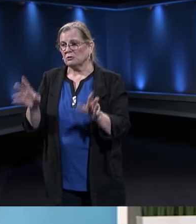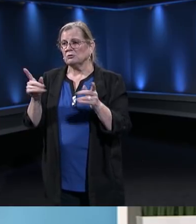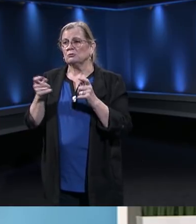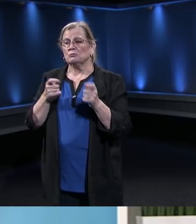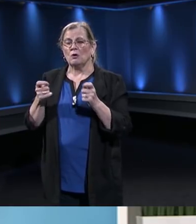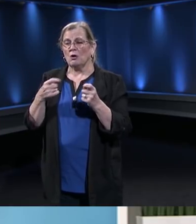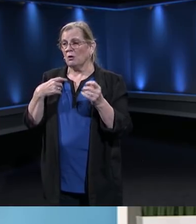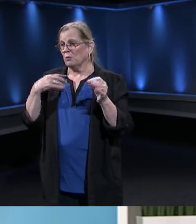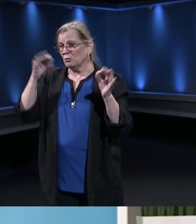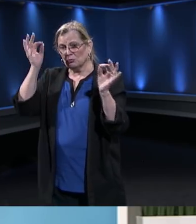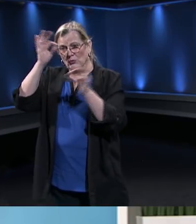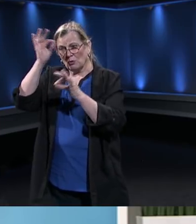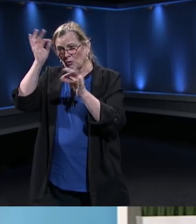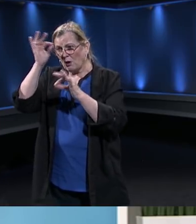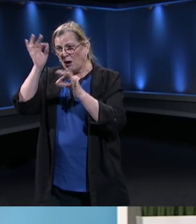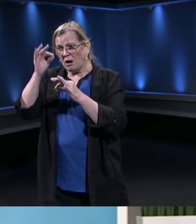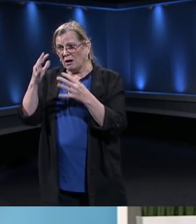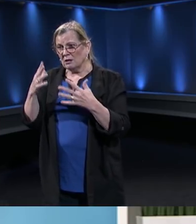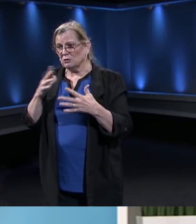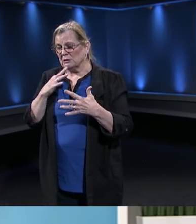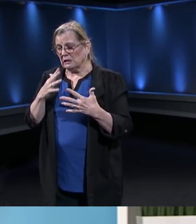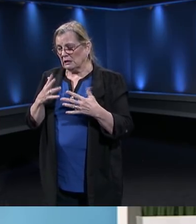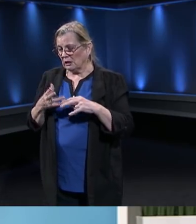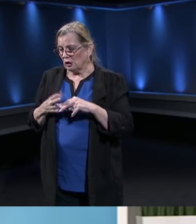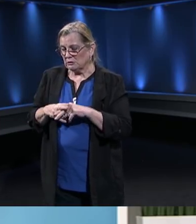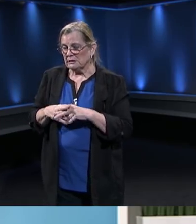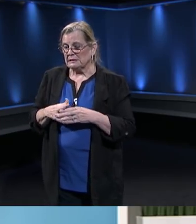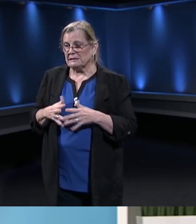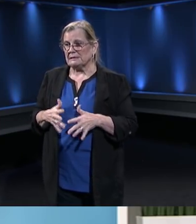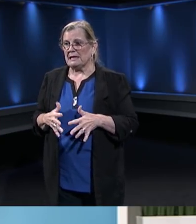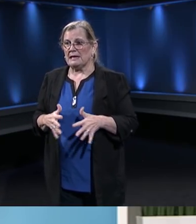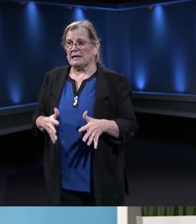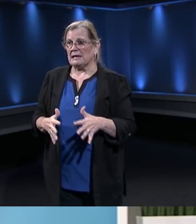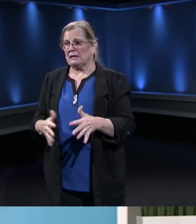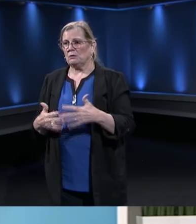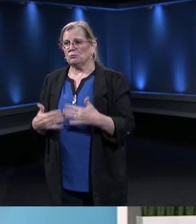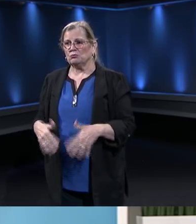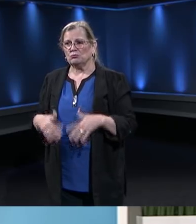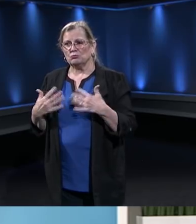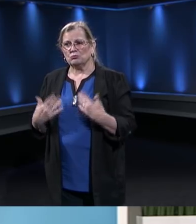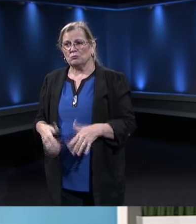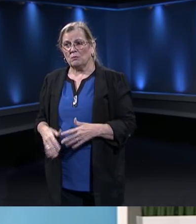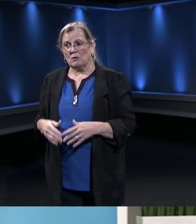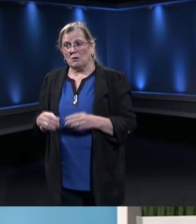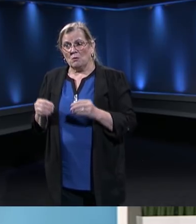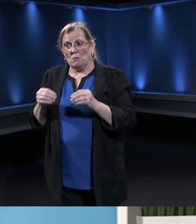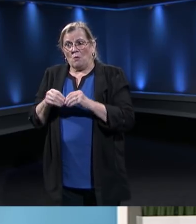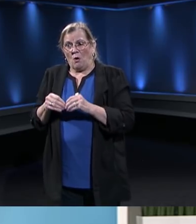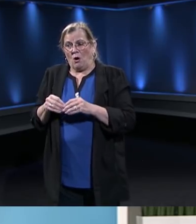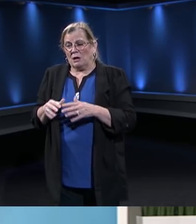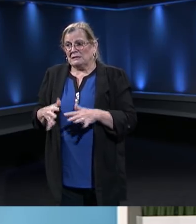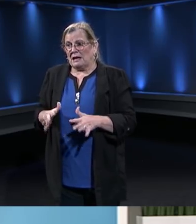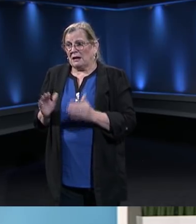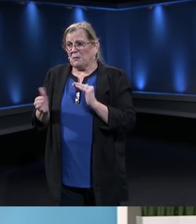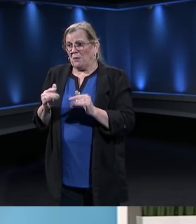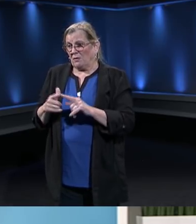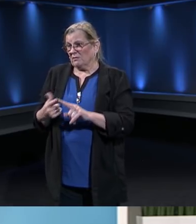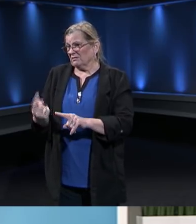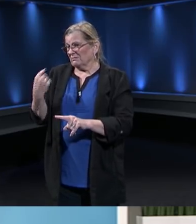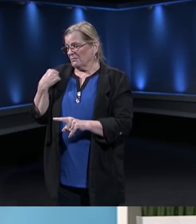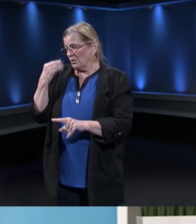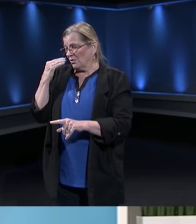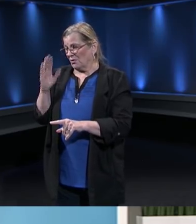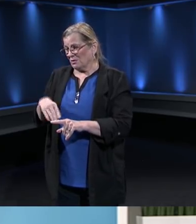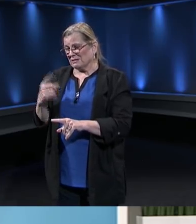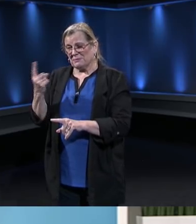increases our anxiety. It's actually even creates more anxiety than when we have a known that's bad. The unknown